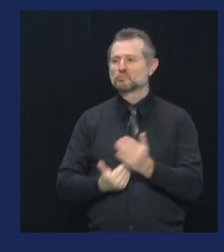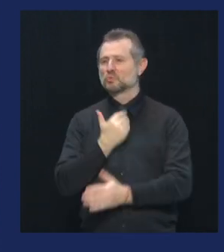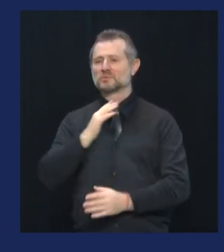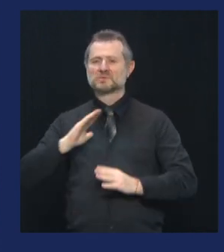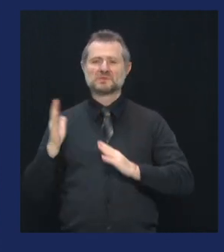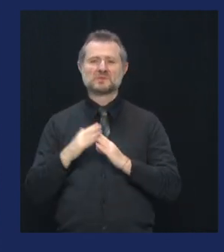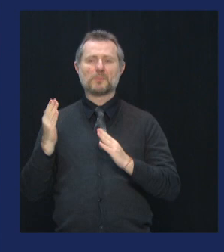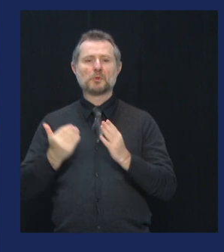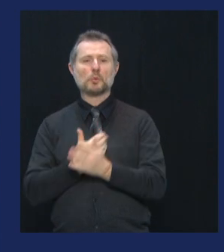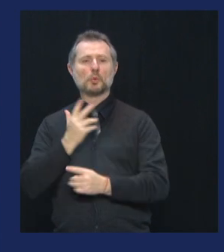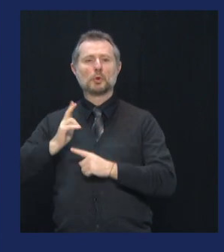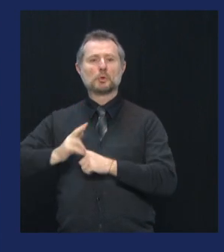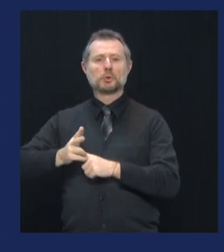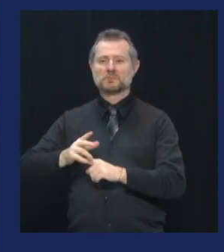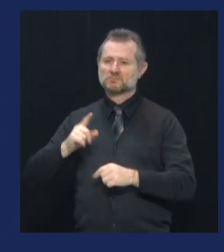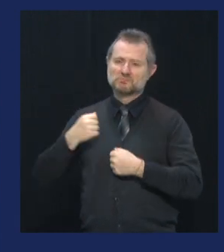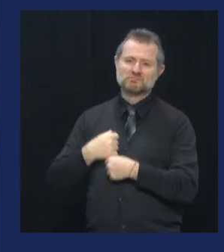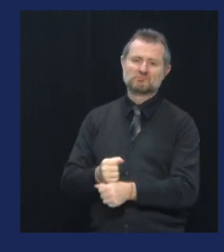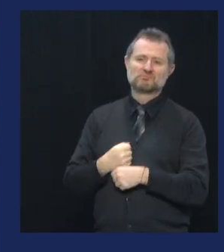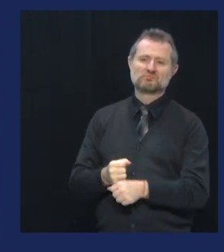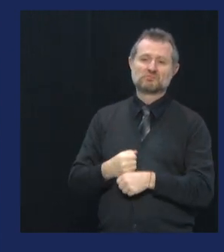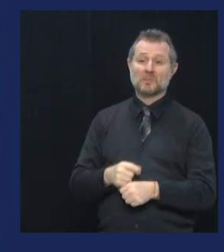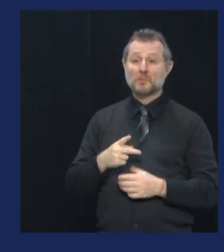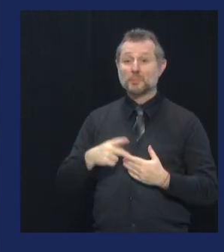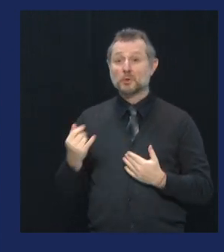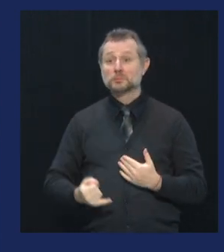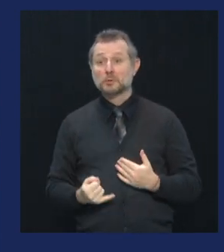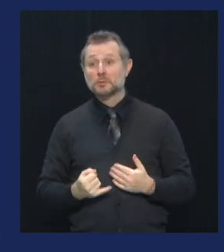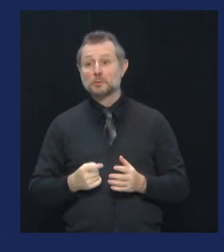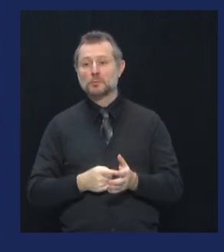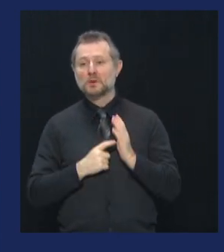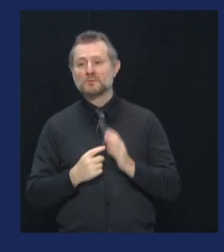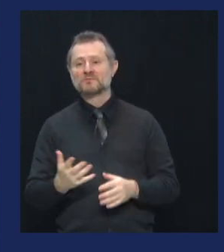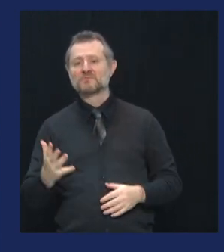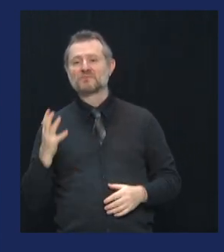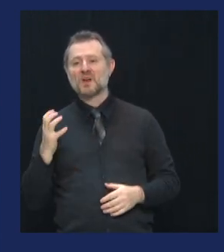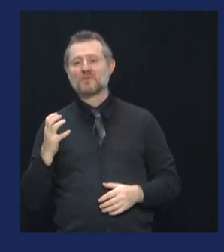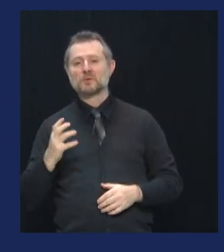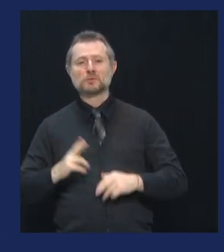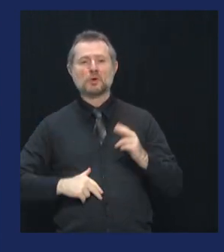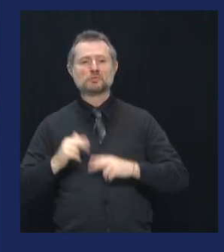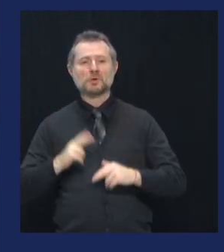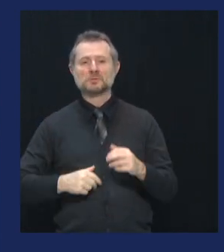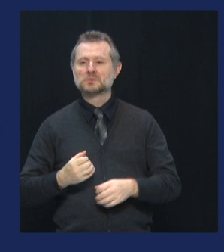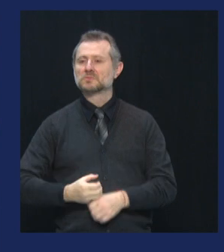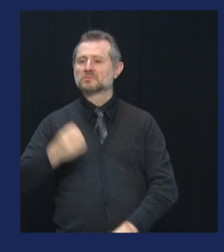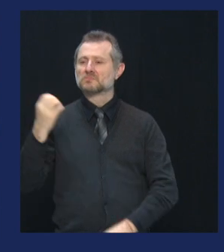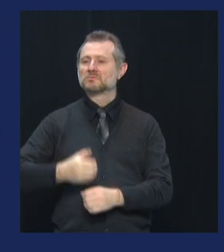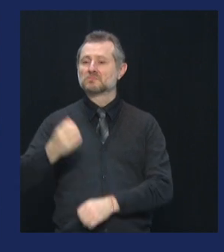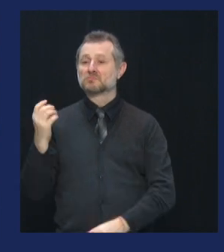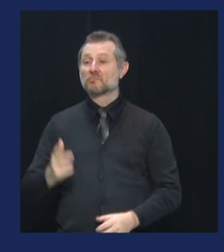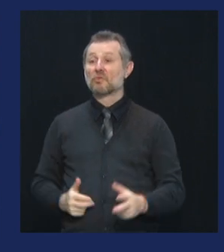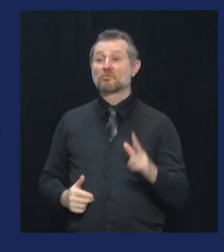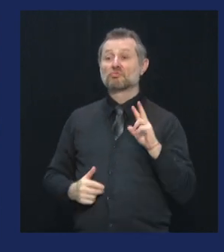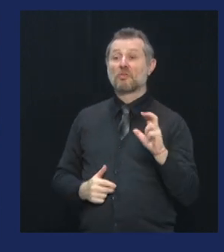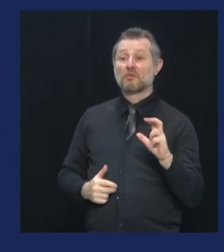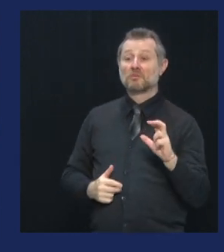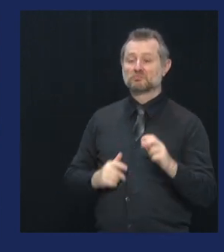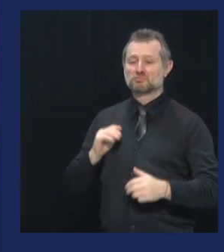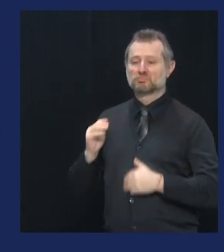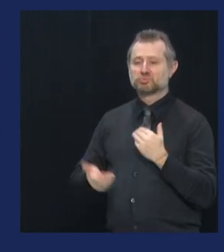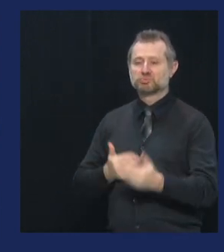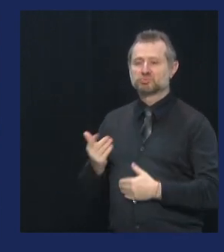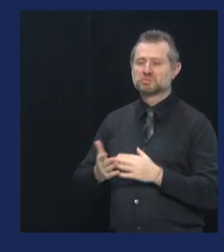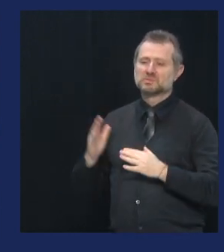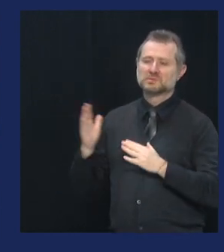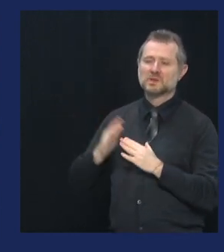create 500 construction jobs and will employ 300 highly skilled full-time workers. They will